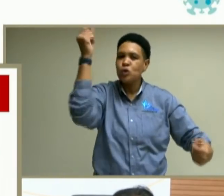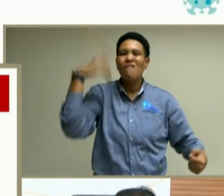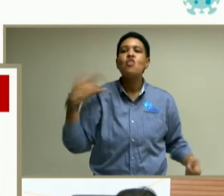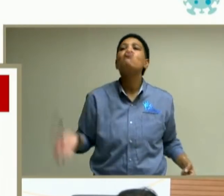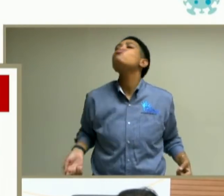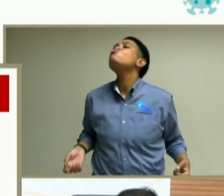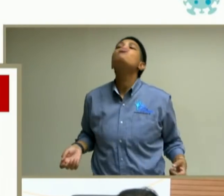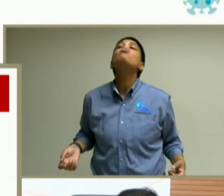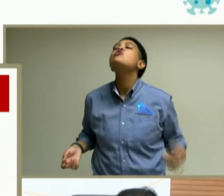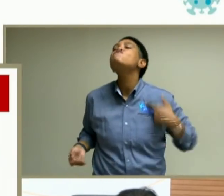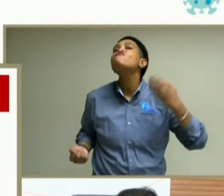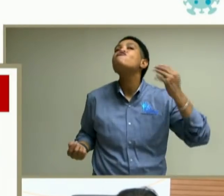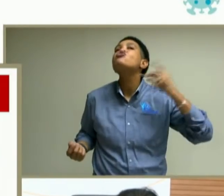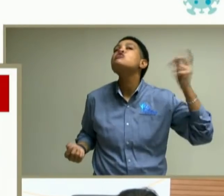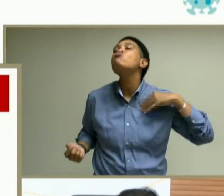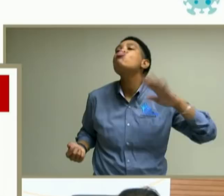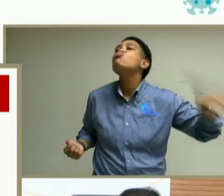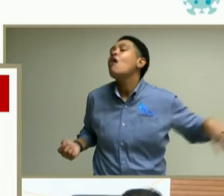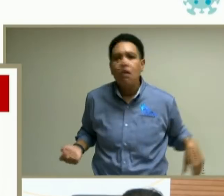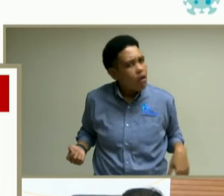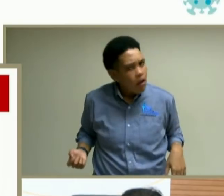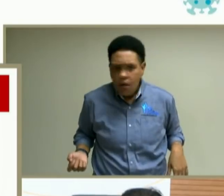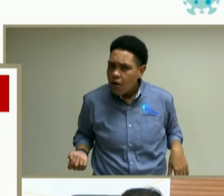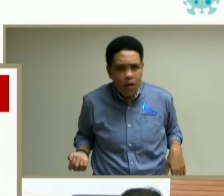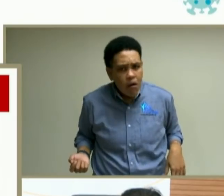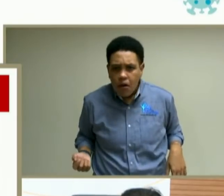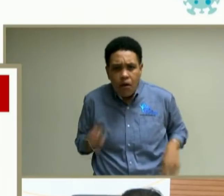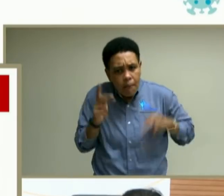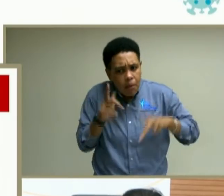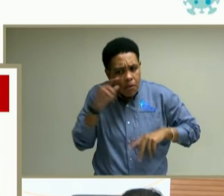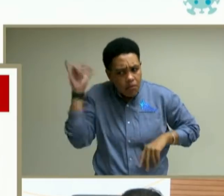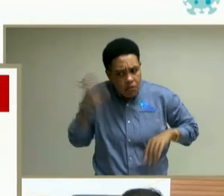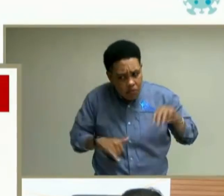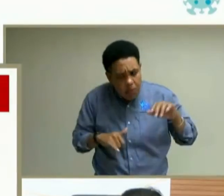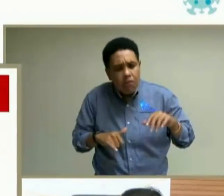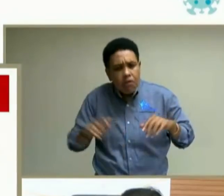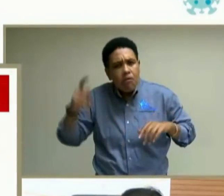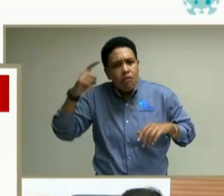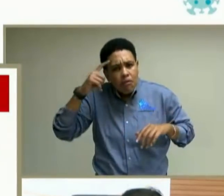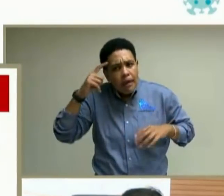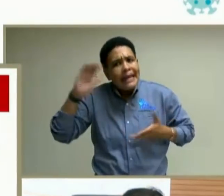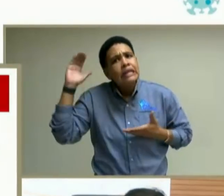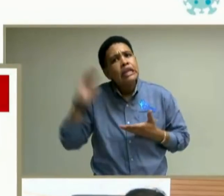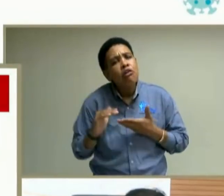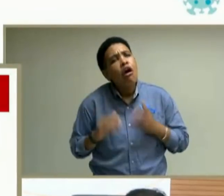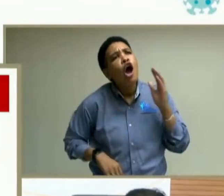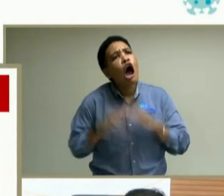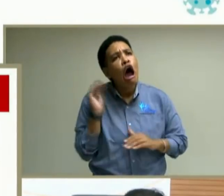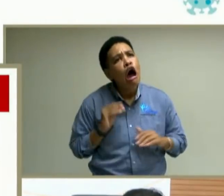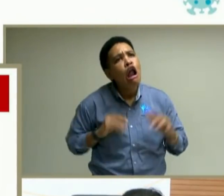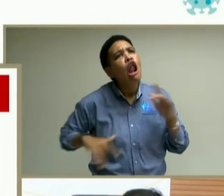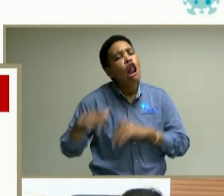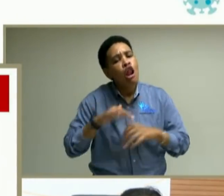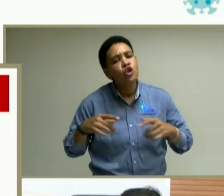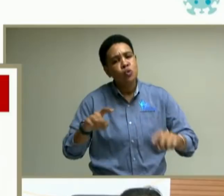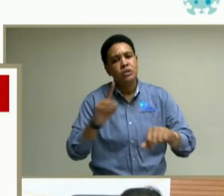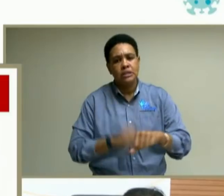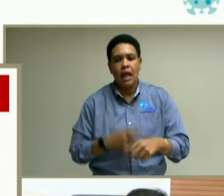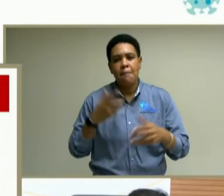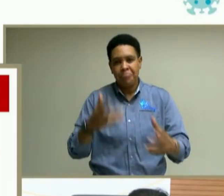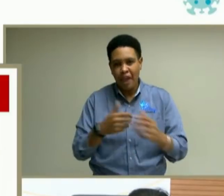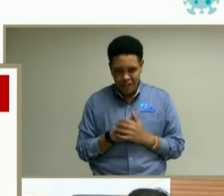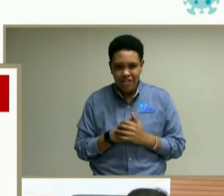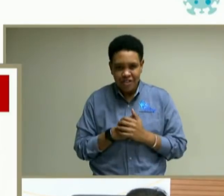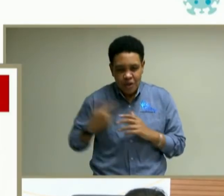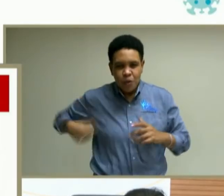important that the persons that are coming in decrease the amount of movements that they are going to be having during their period here. We